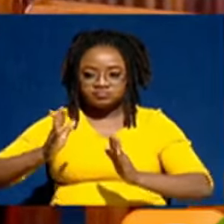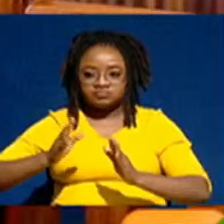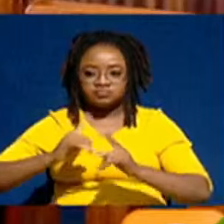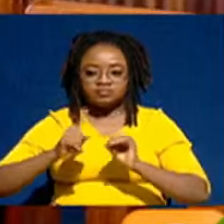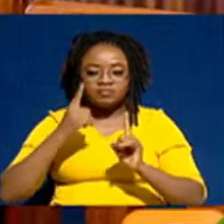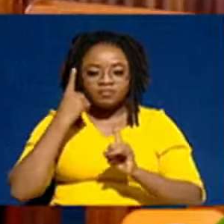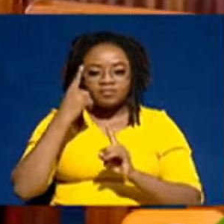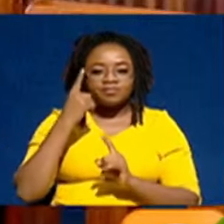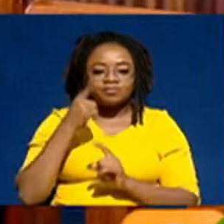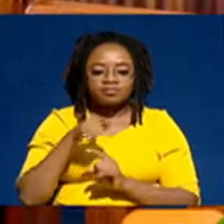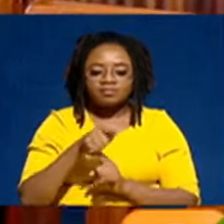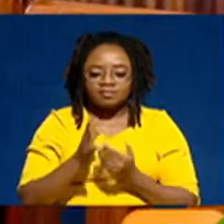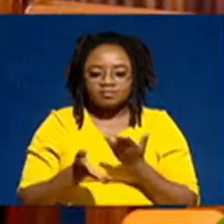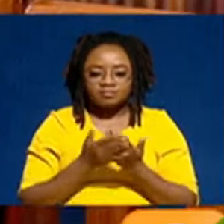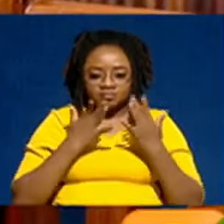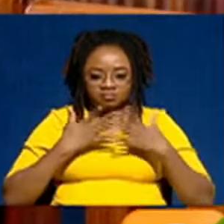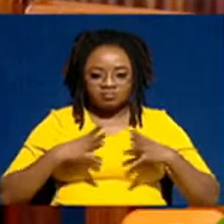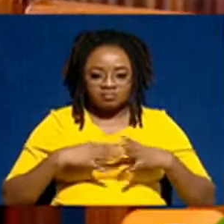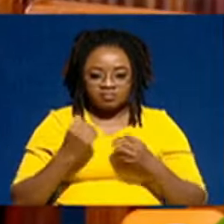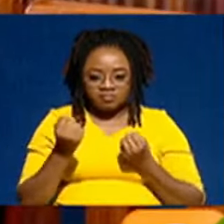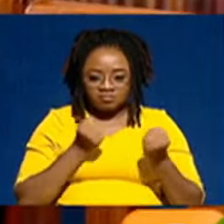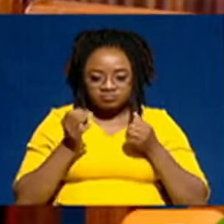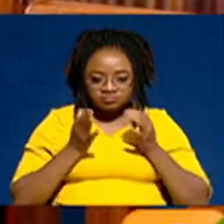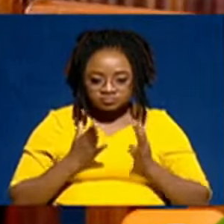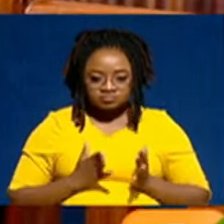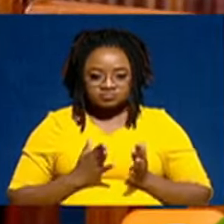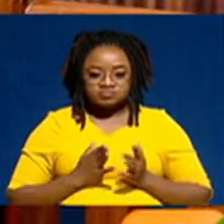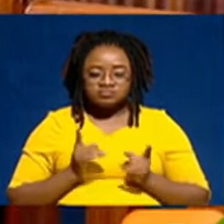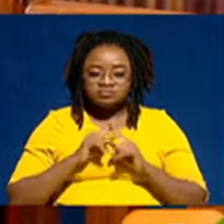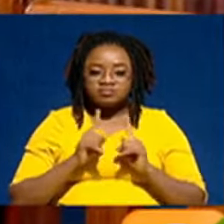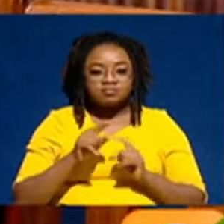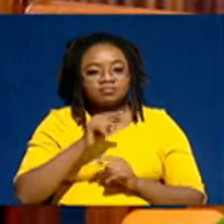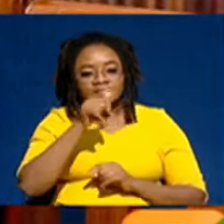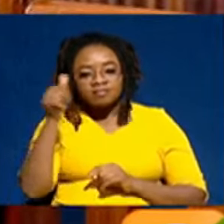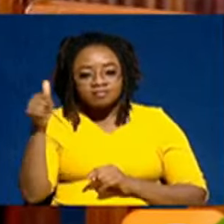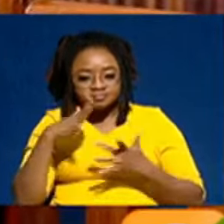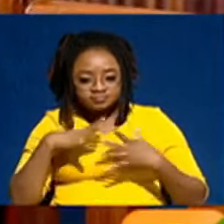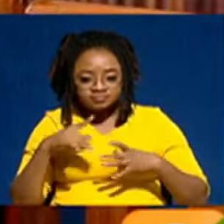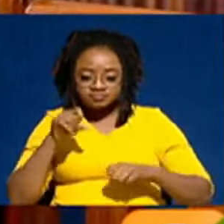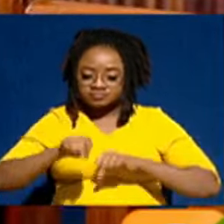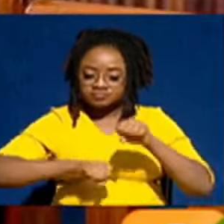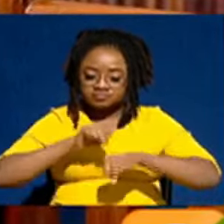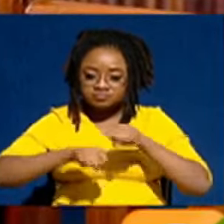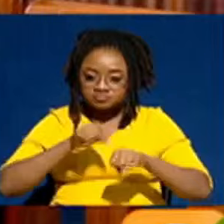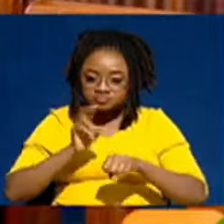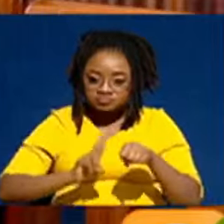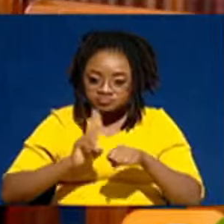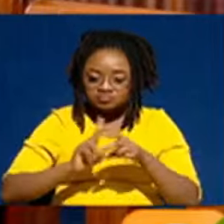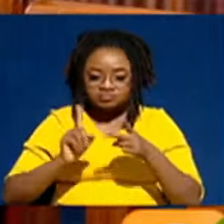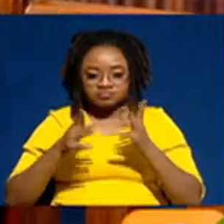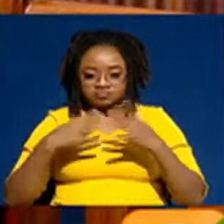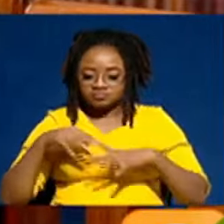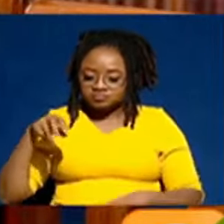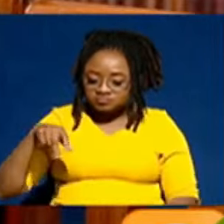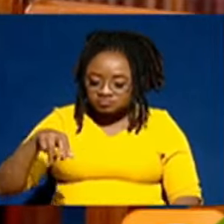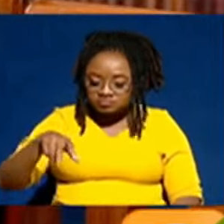public transportation, where people are walking and cycling and even being able to move from point A to B, or even using what you